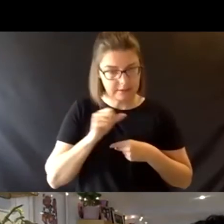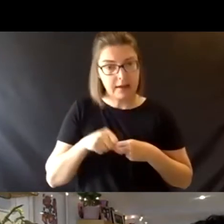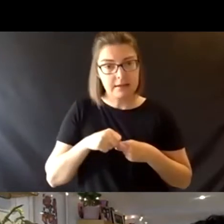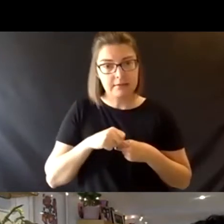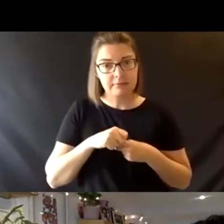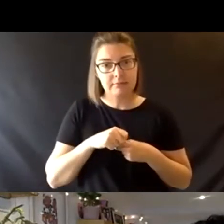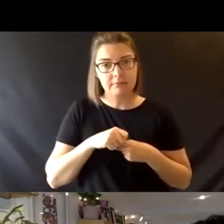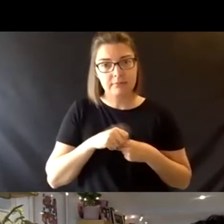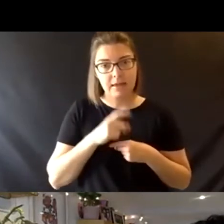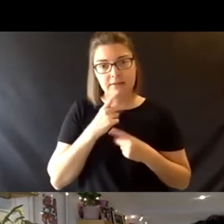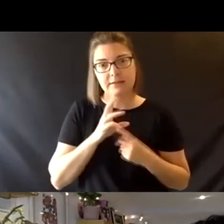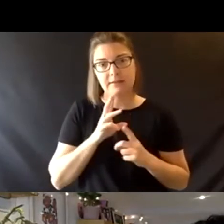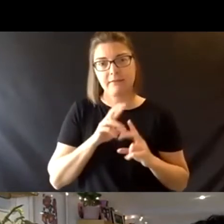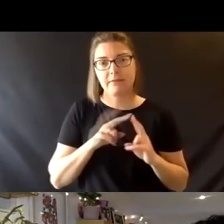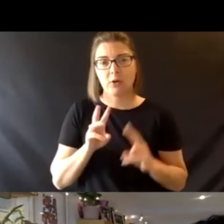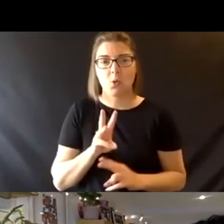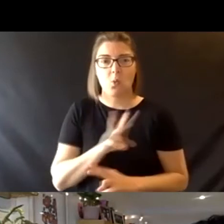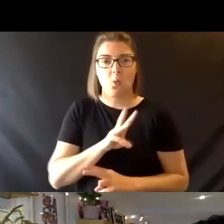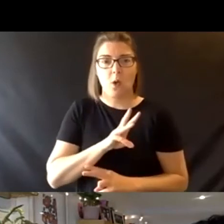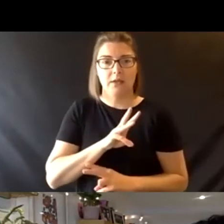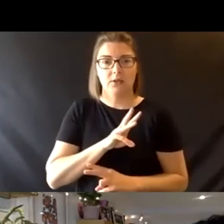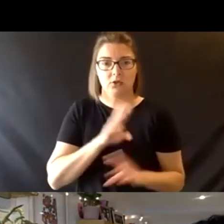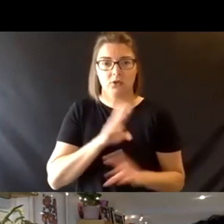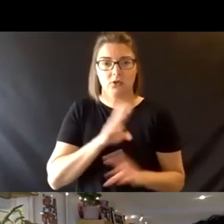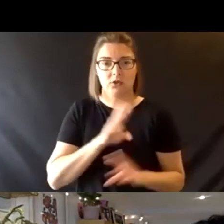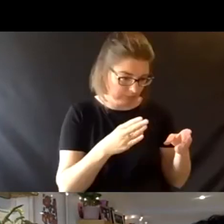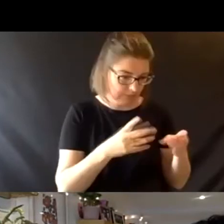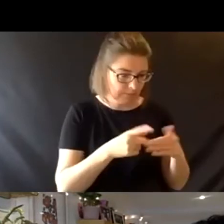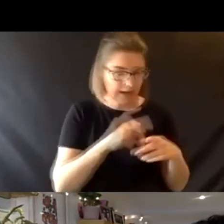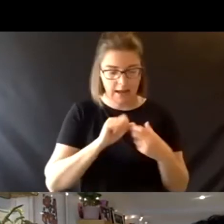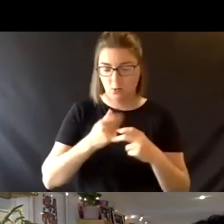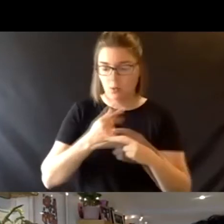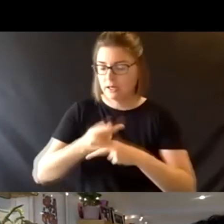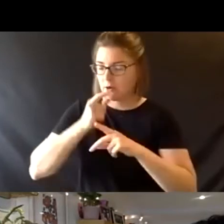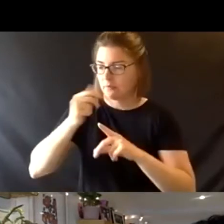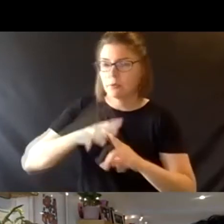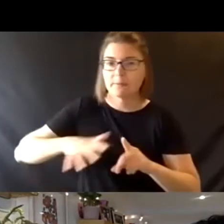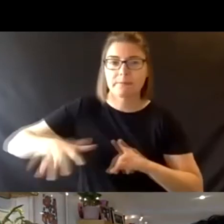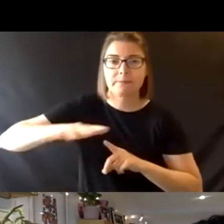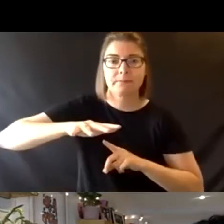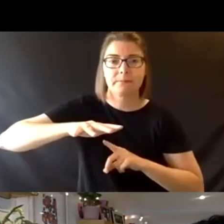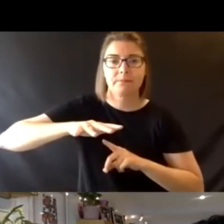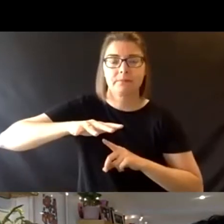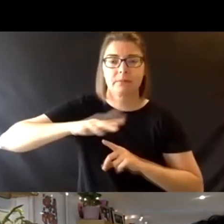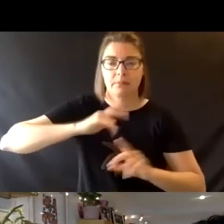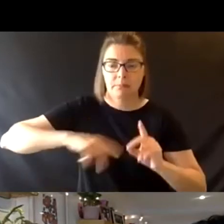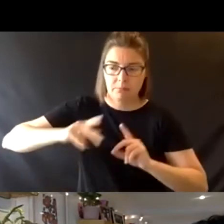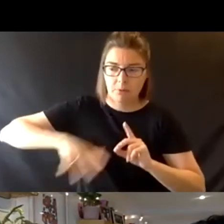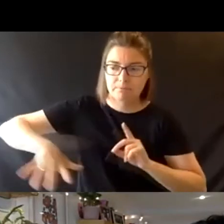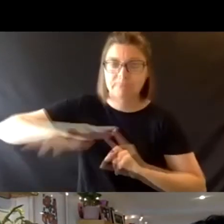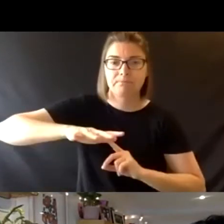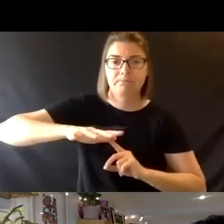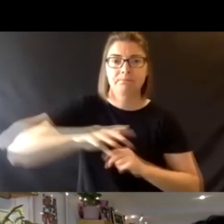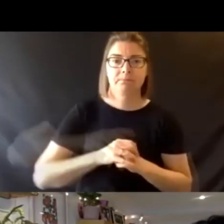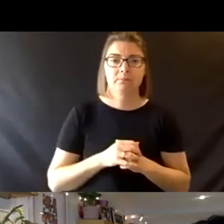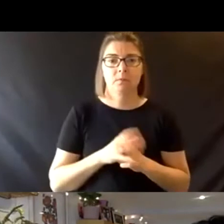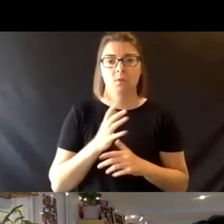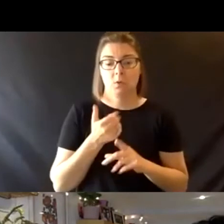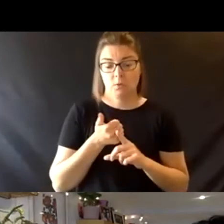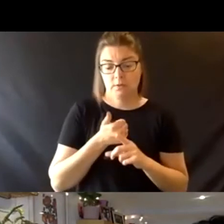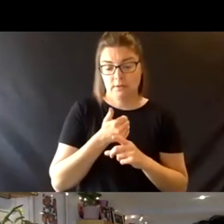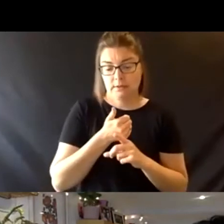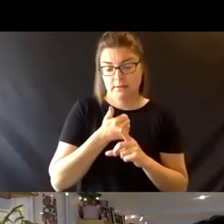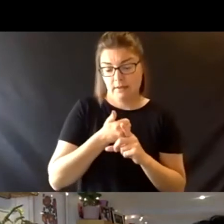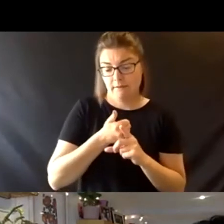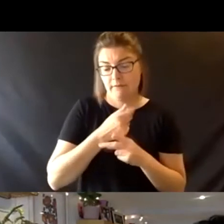very Western notion and way of doing things, is how do we care for those around us as well? So self-care, community